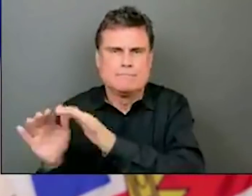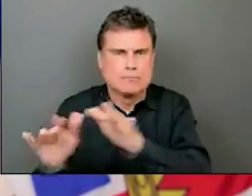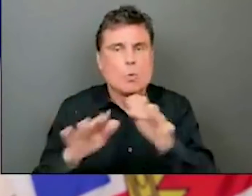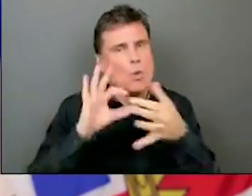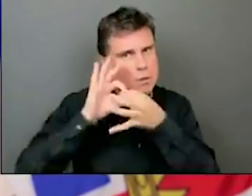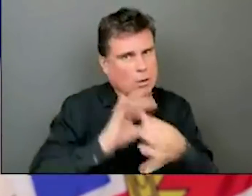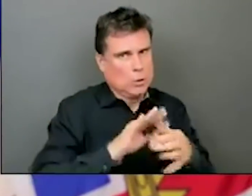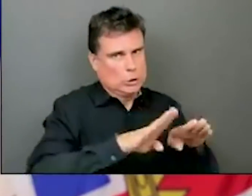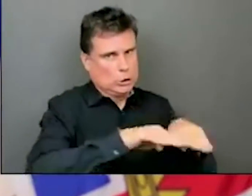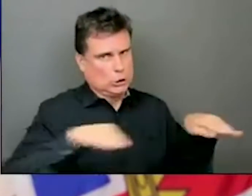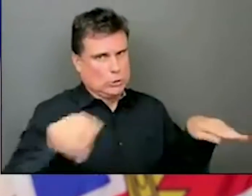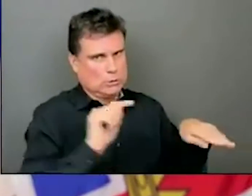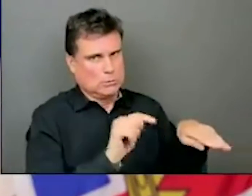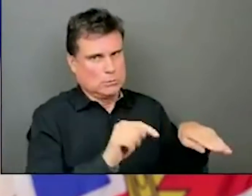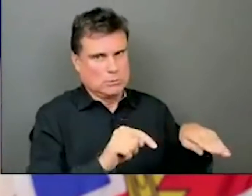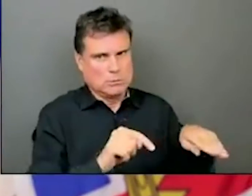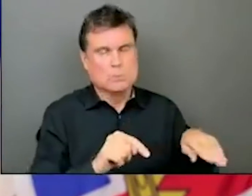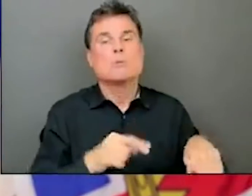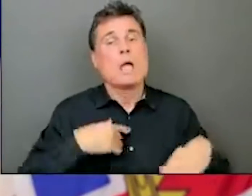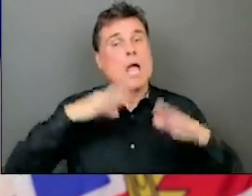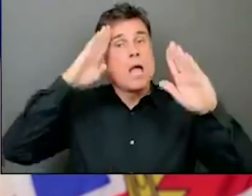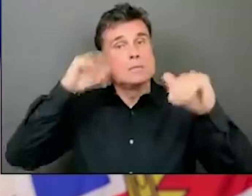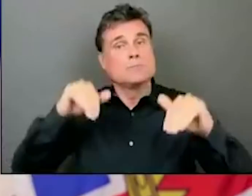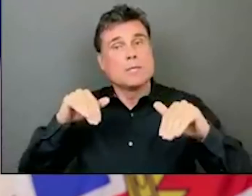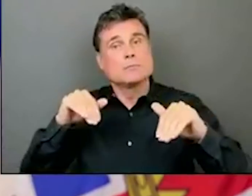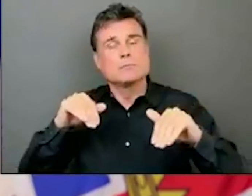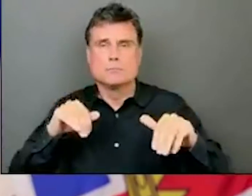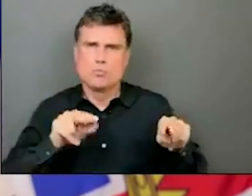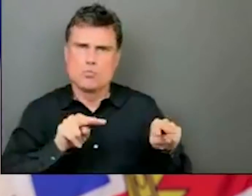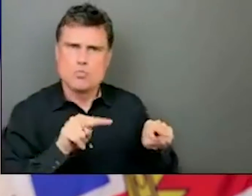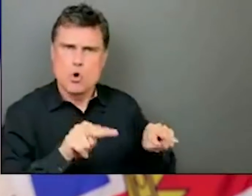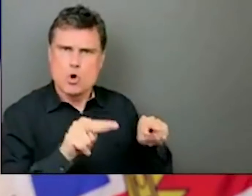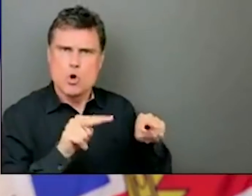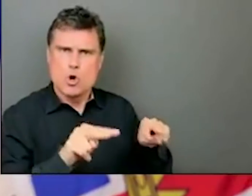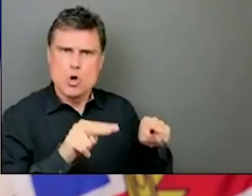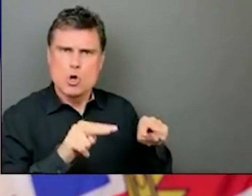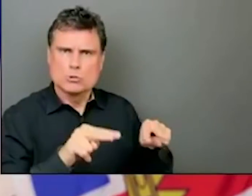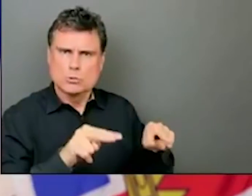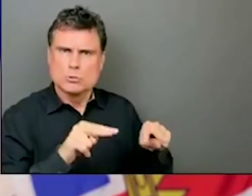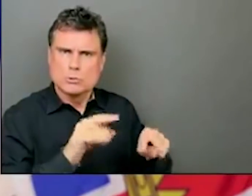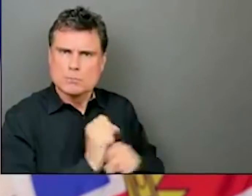leagues, especially for children and youth. And so, yes, I do expect